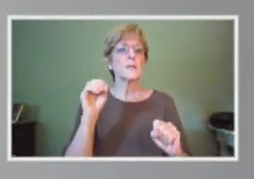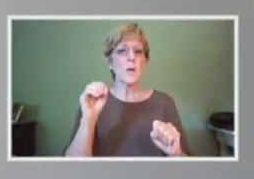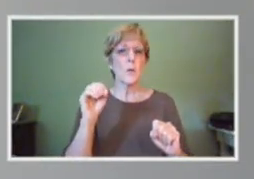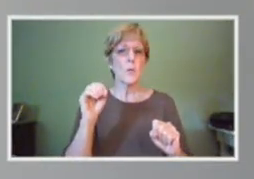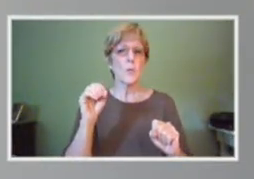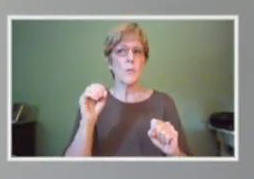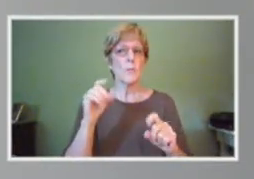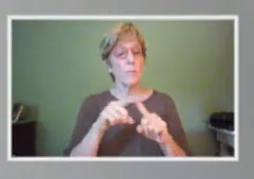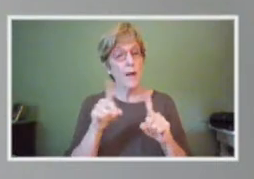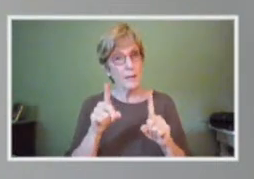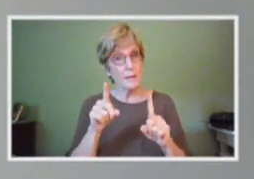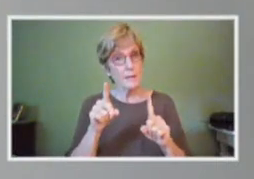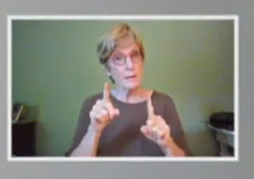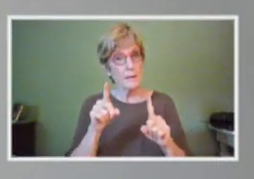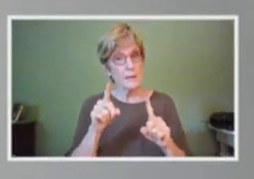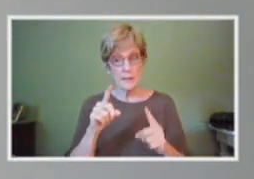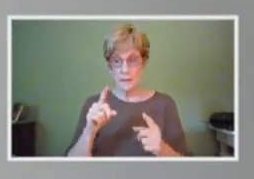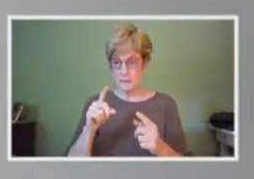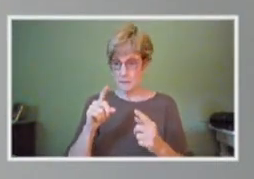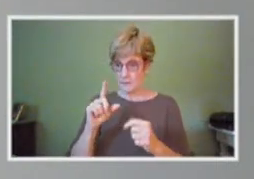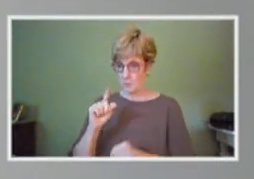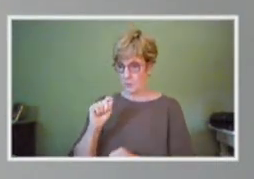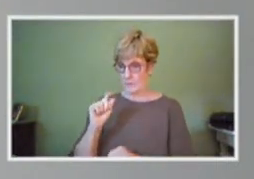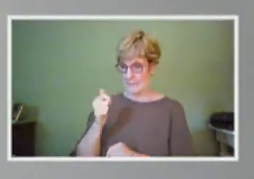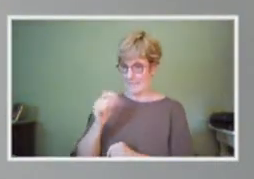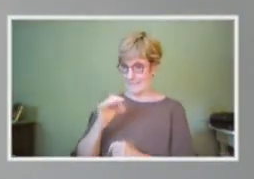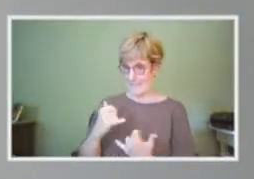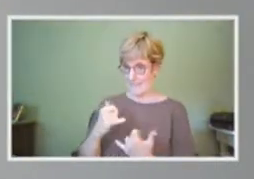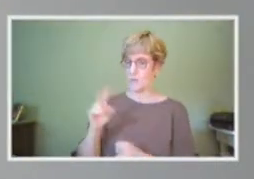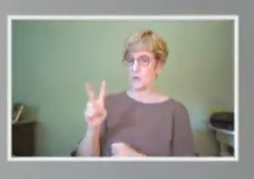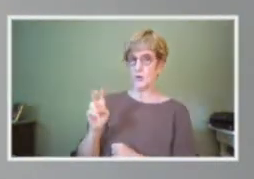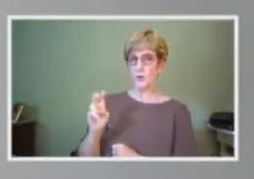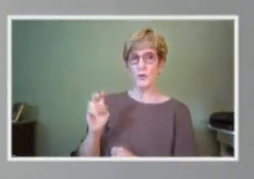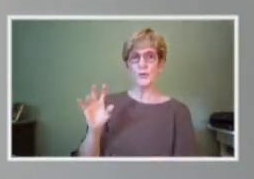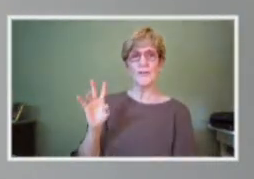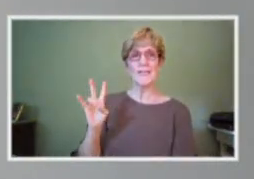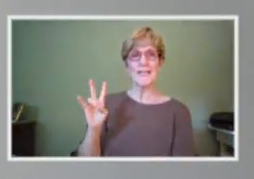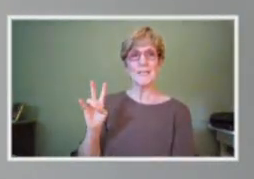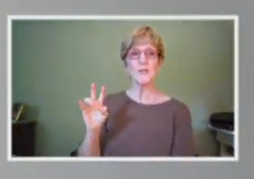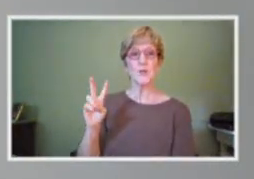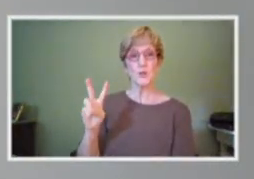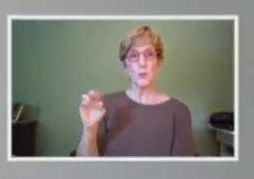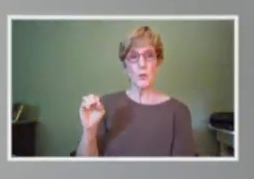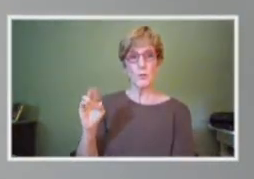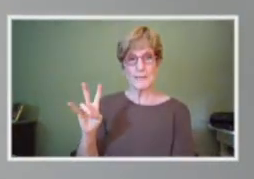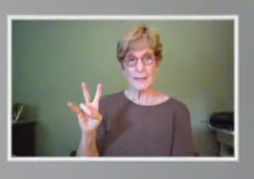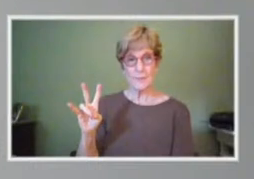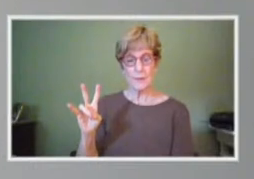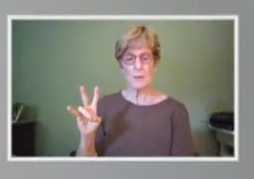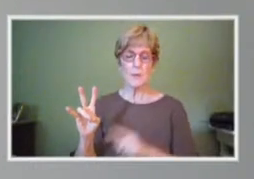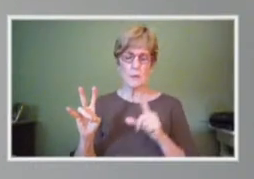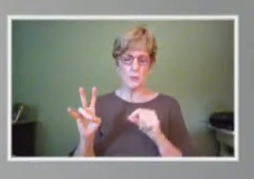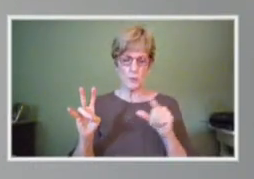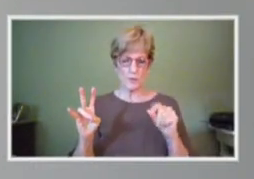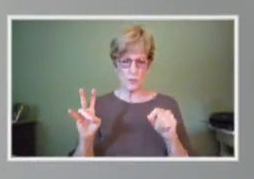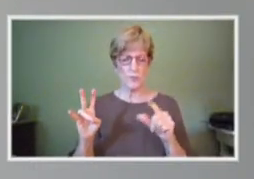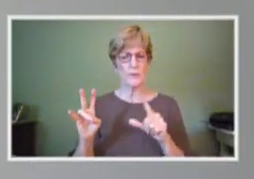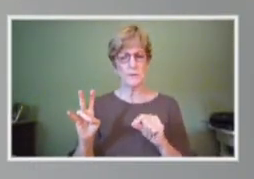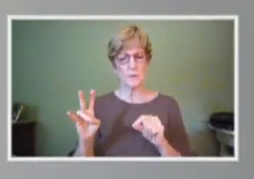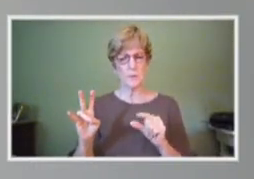But if you look year to date 2019, we're looking at 207, and then 2020 and 2021